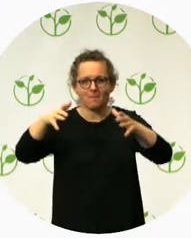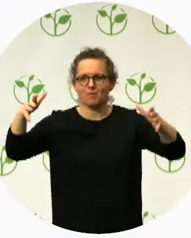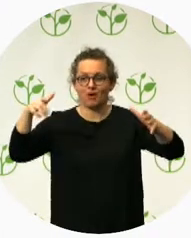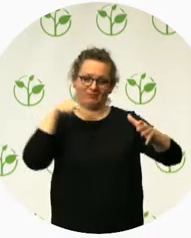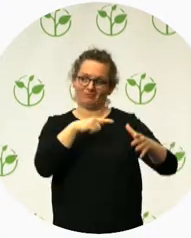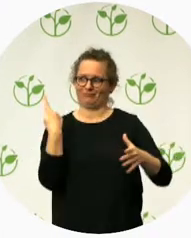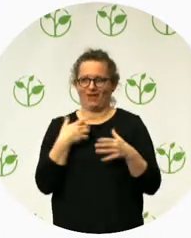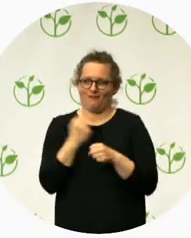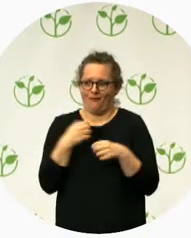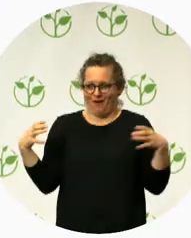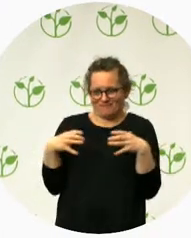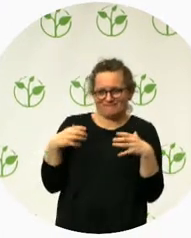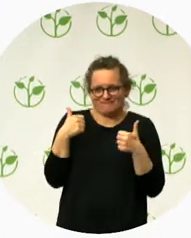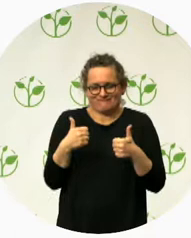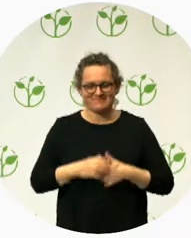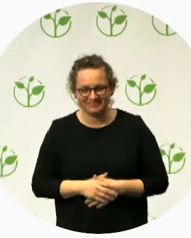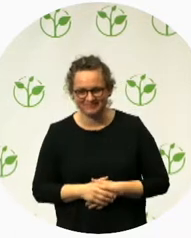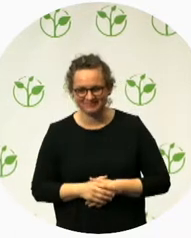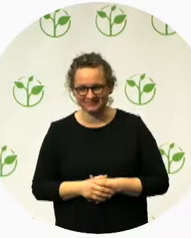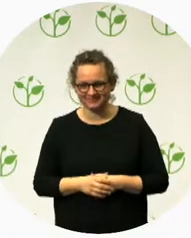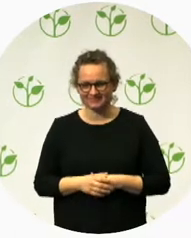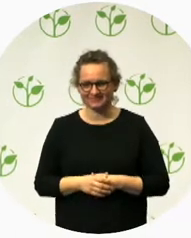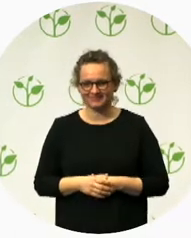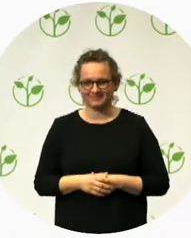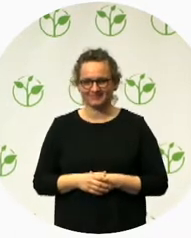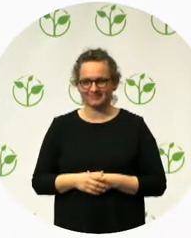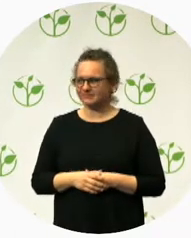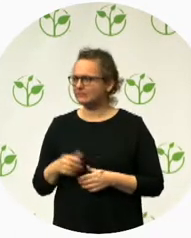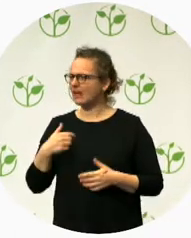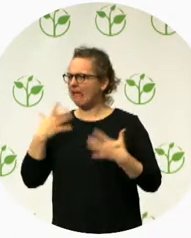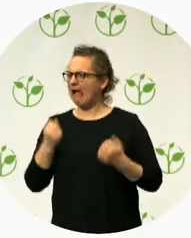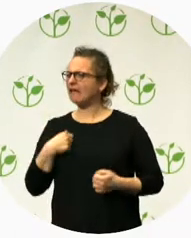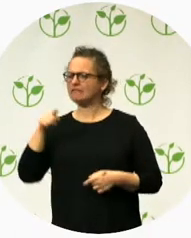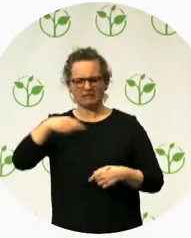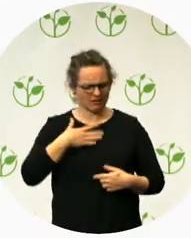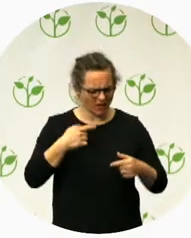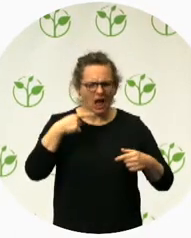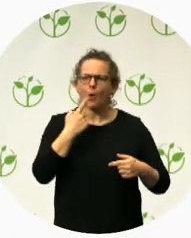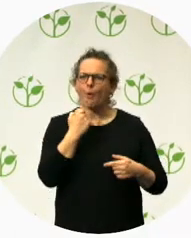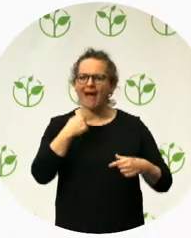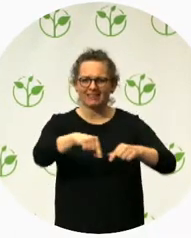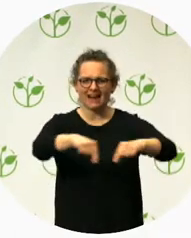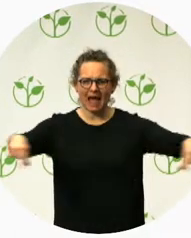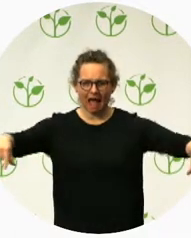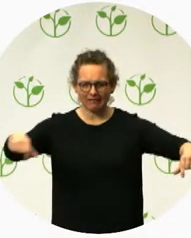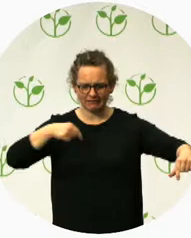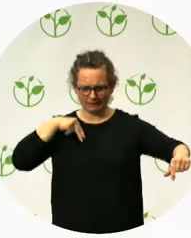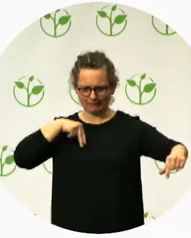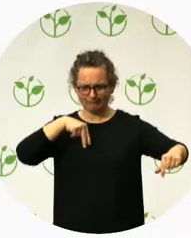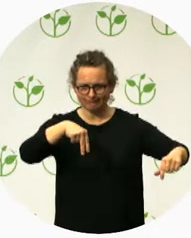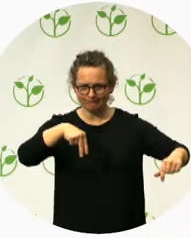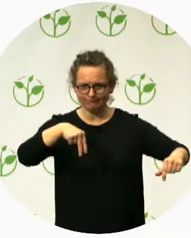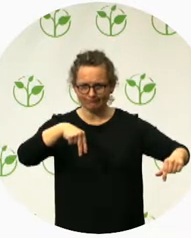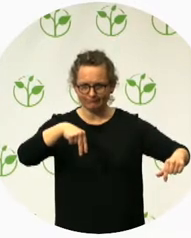this red line here on the ground. For those of you who know me, I have a tendency to run up and down the aisle. This